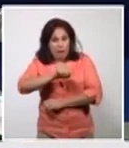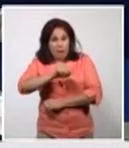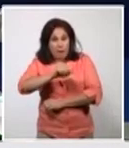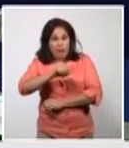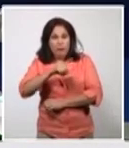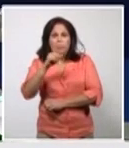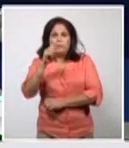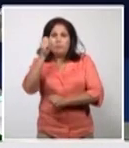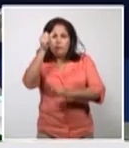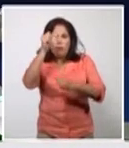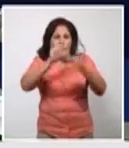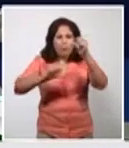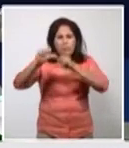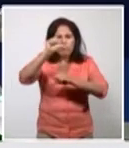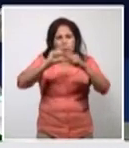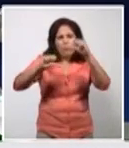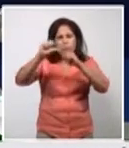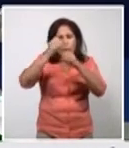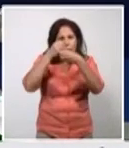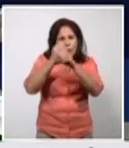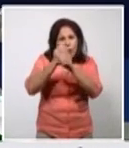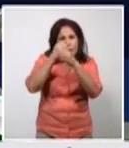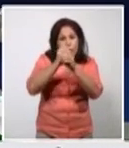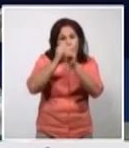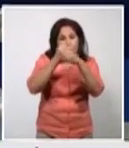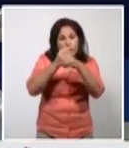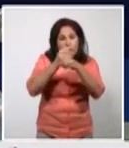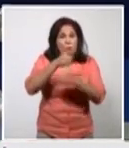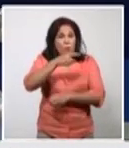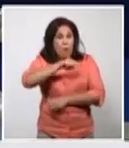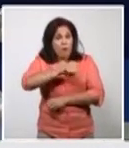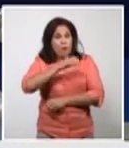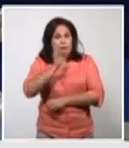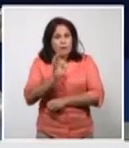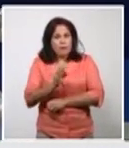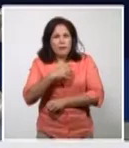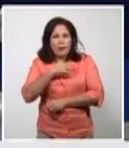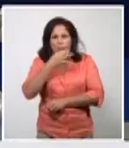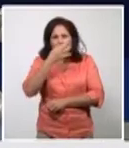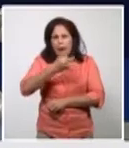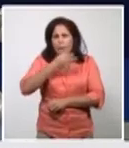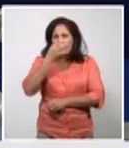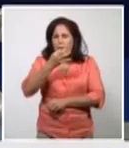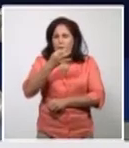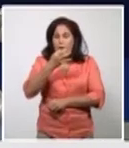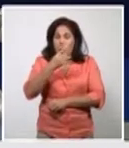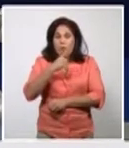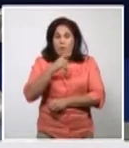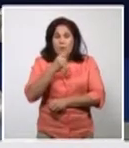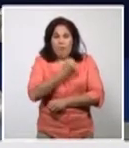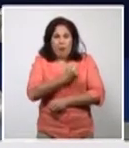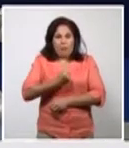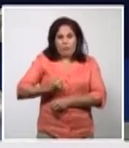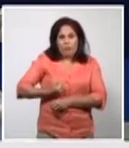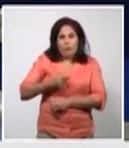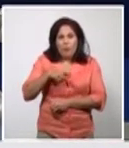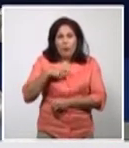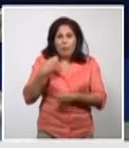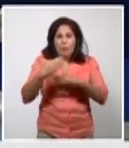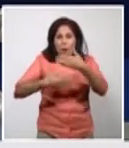3,365 people. Yesterday, our laboratories did a great job